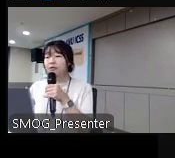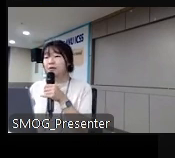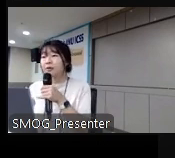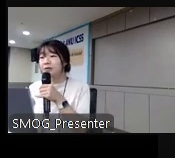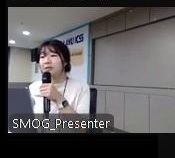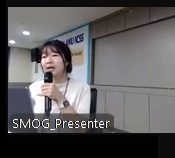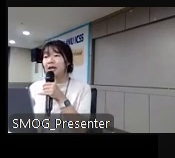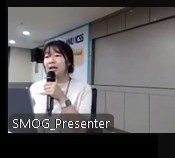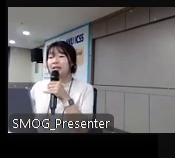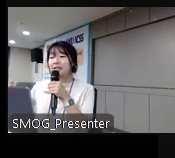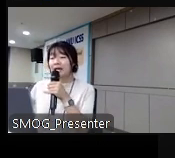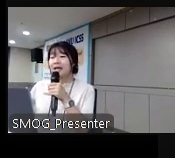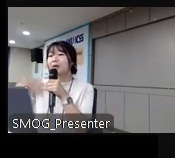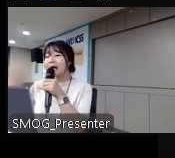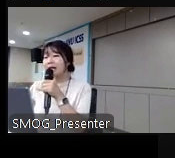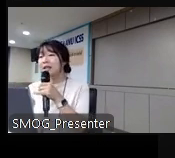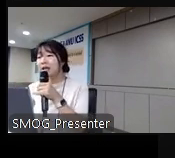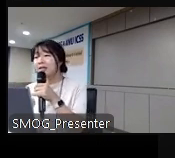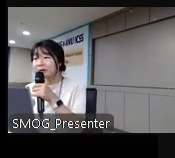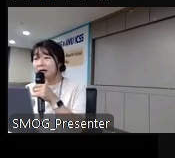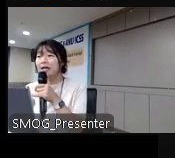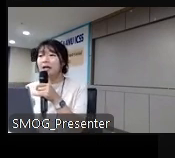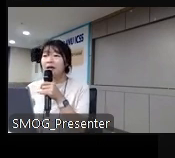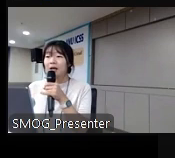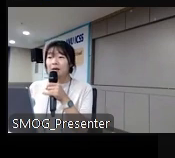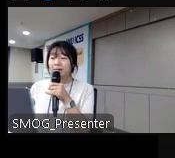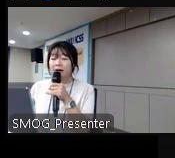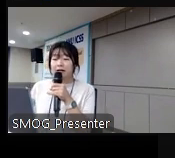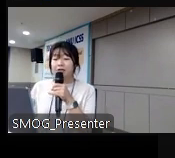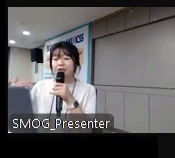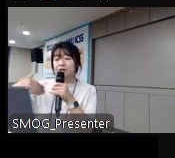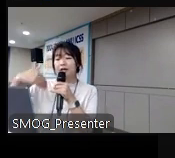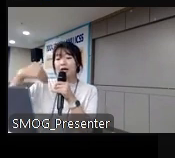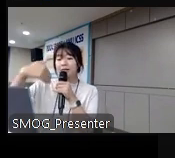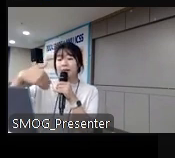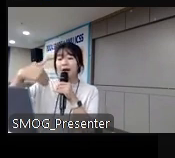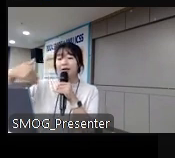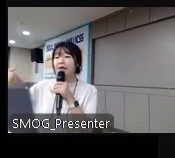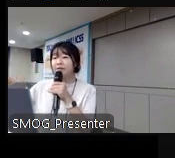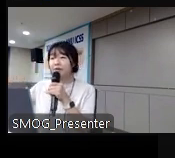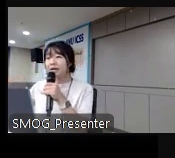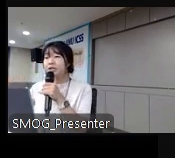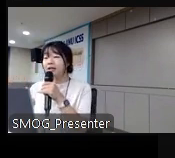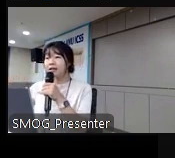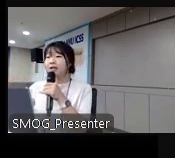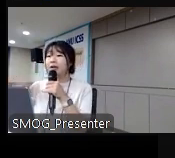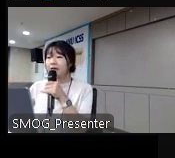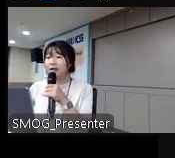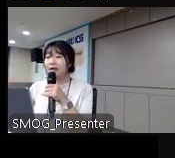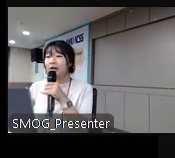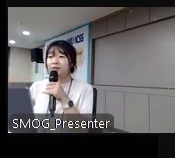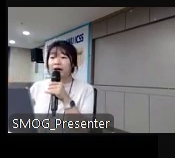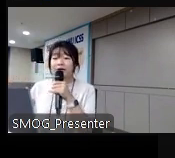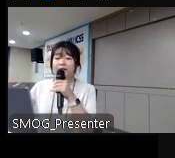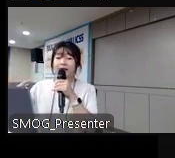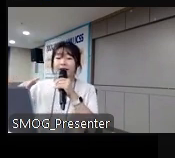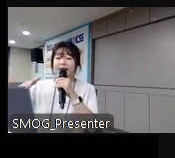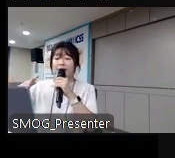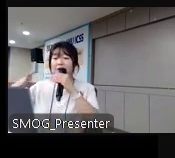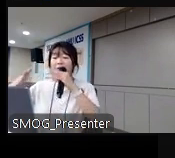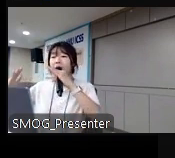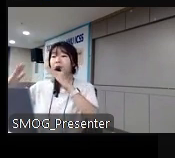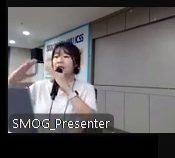two codes and sign as they are speaking. But it's usually parallel information that they're giving rather